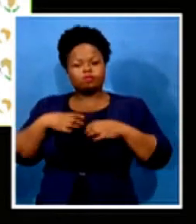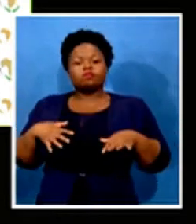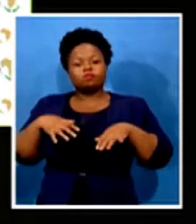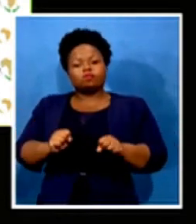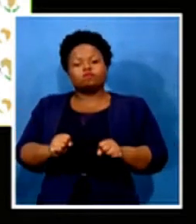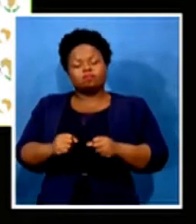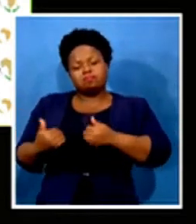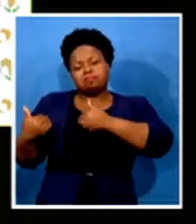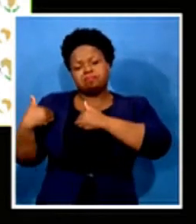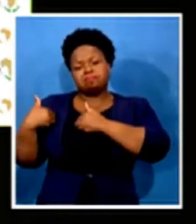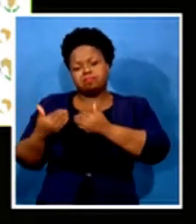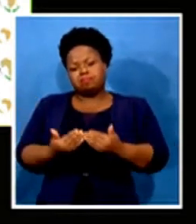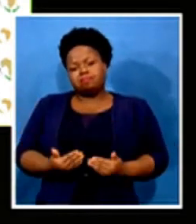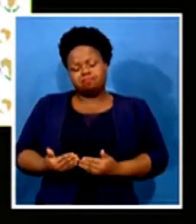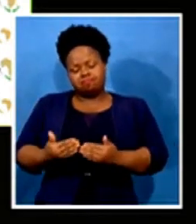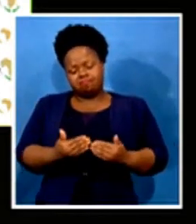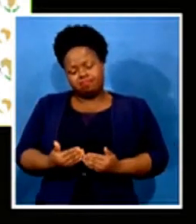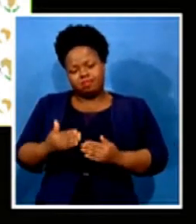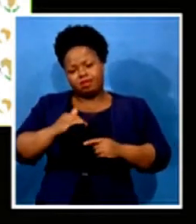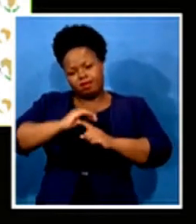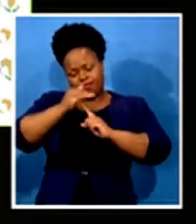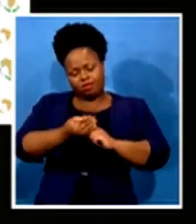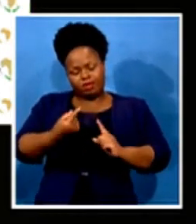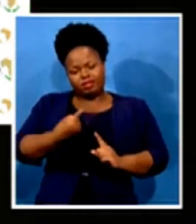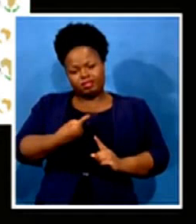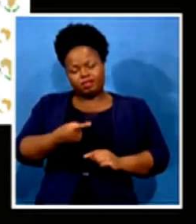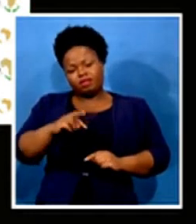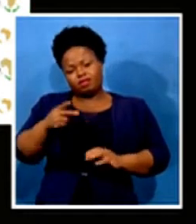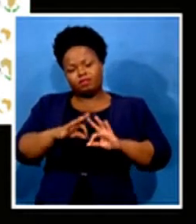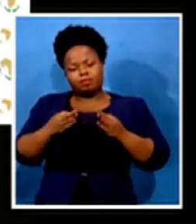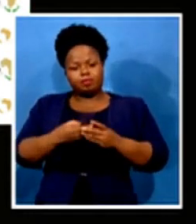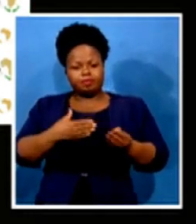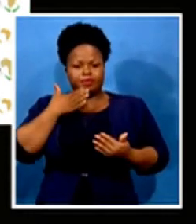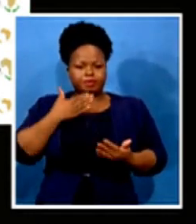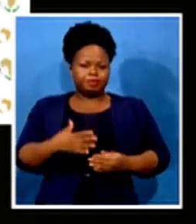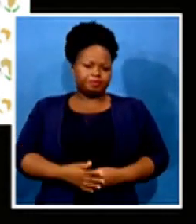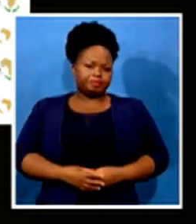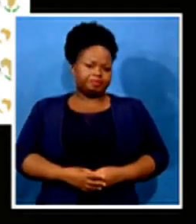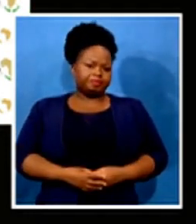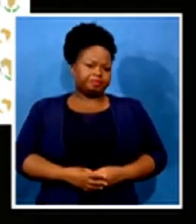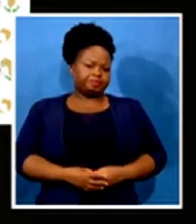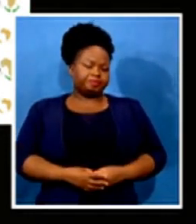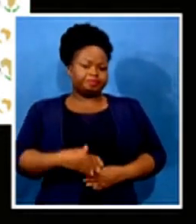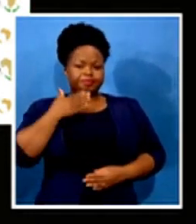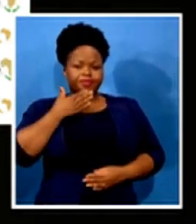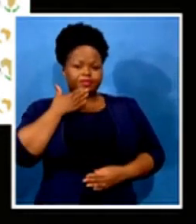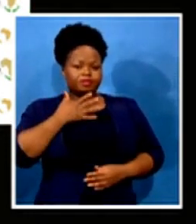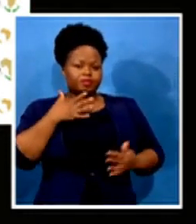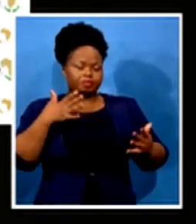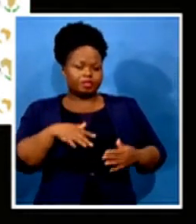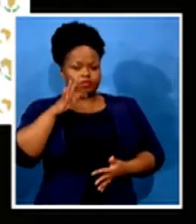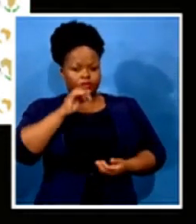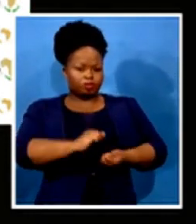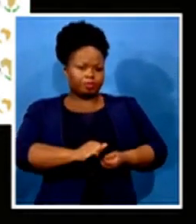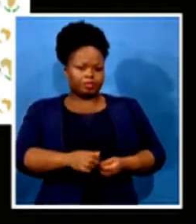ourselves and protect our loved ones. Thank you. All right. Thank you very much for that summary, John. But I'm afraid that